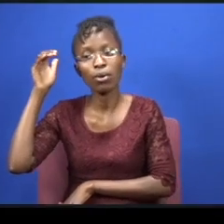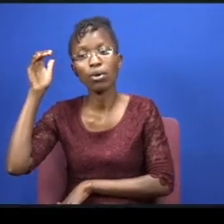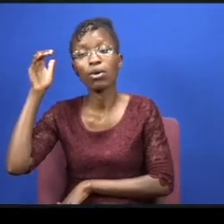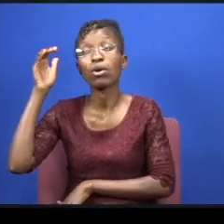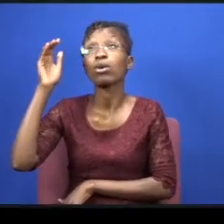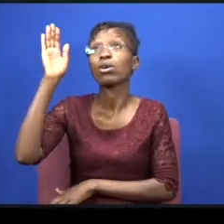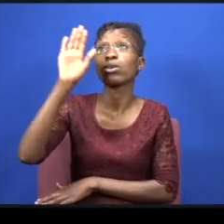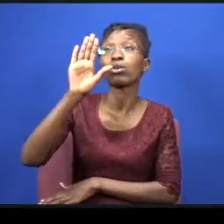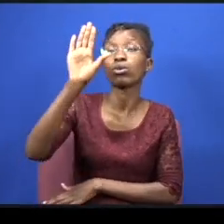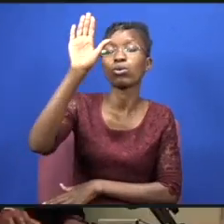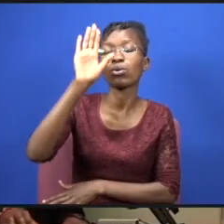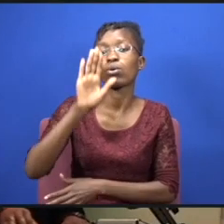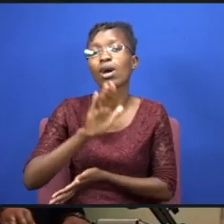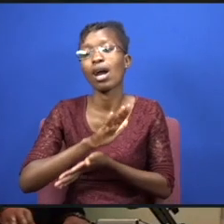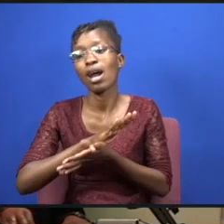Worthy is the Lamb.